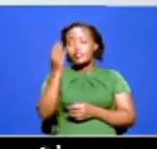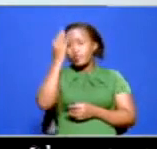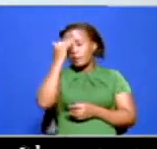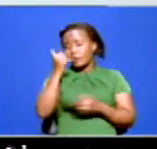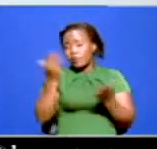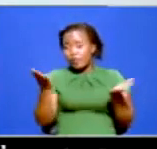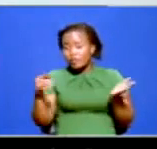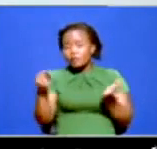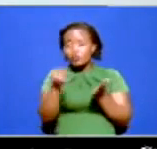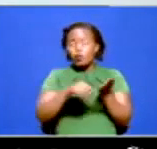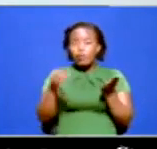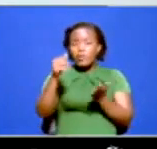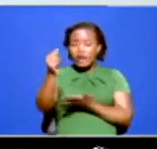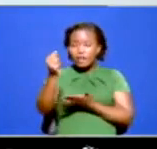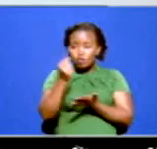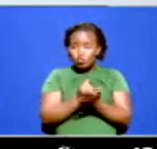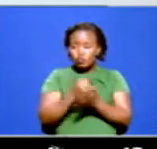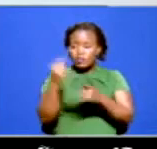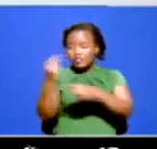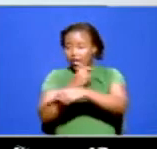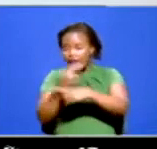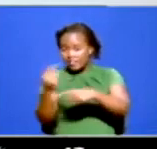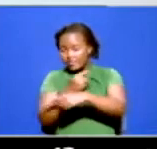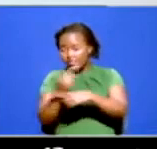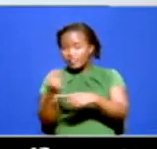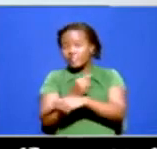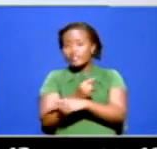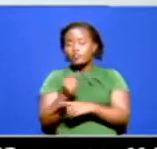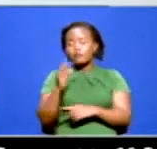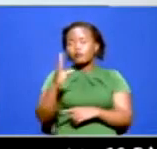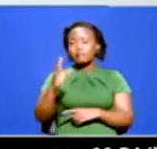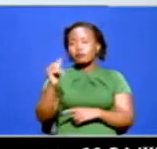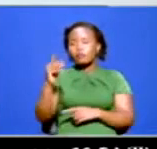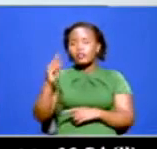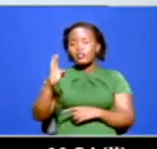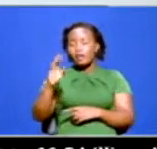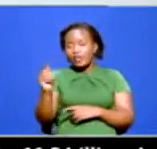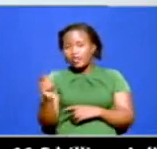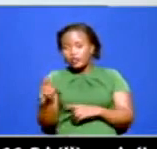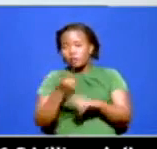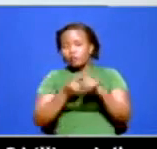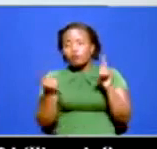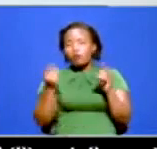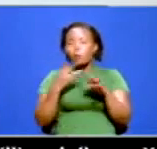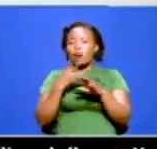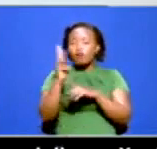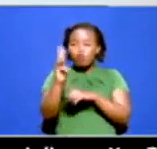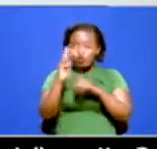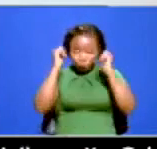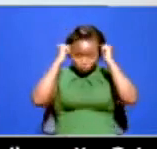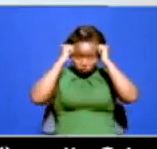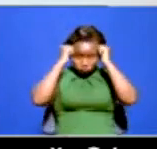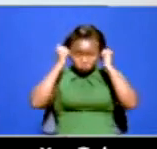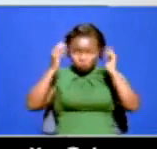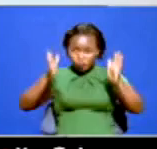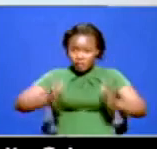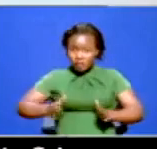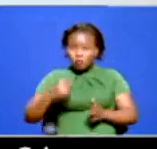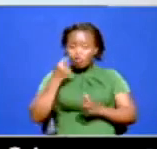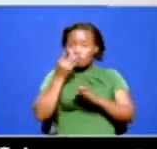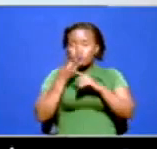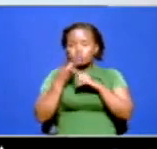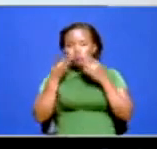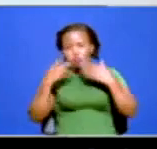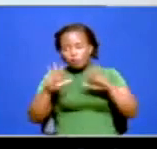recruiting cadets now from Form 4 students who have just completed. And also we have a master's, rather a